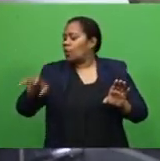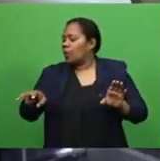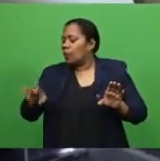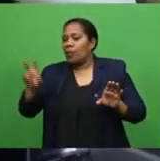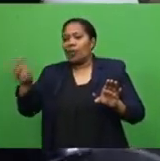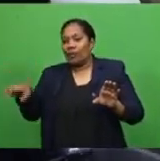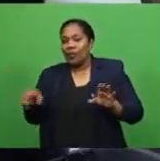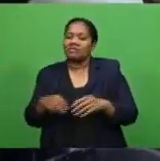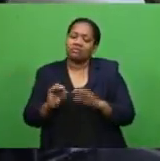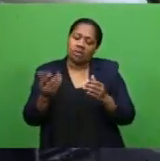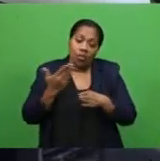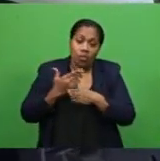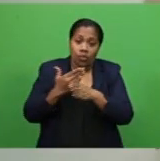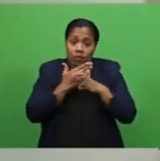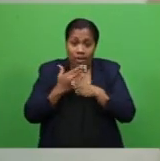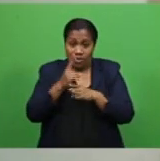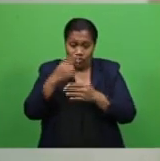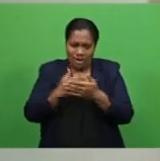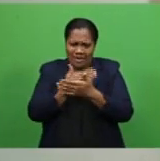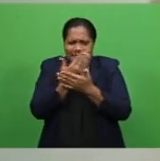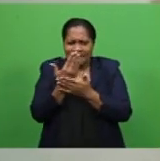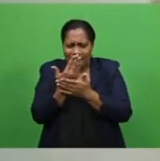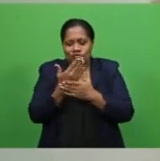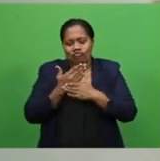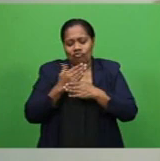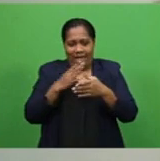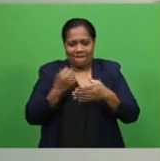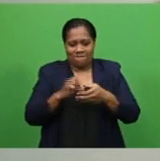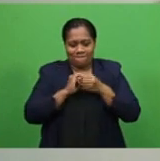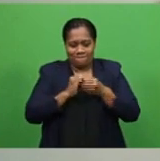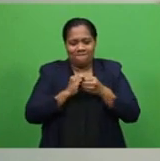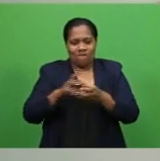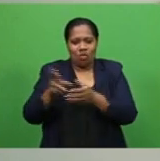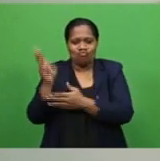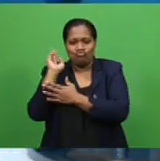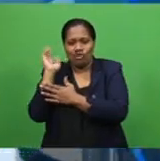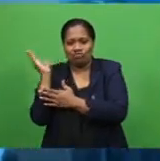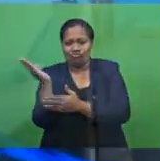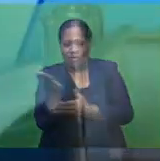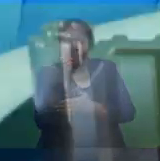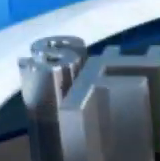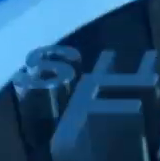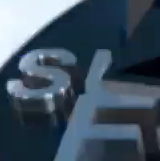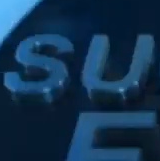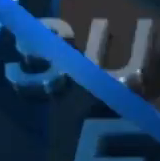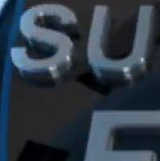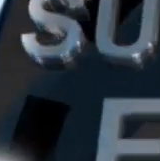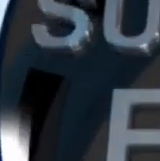towards one day owning a restaurant. Faria Begum, FBC News.